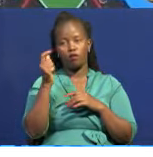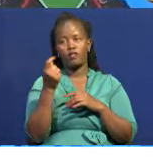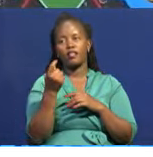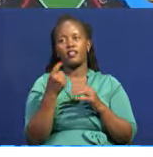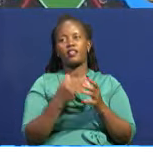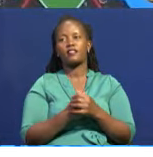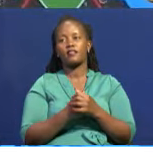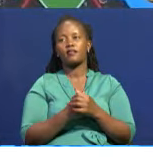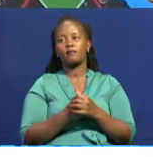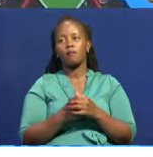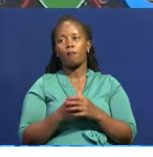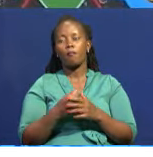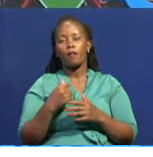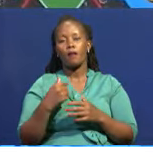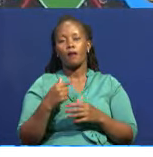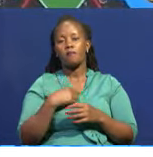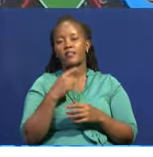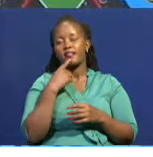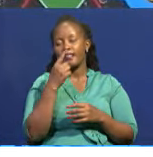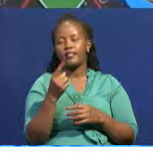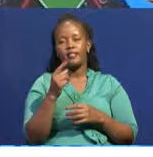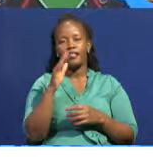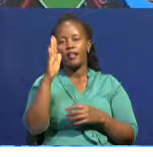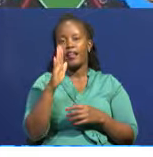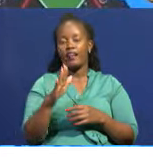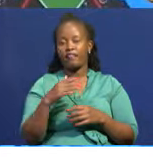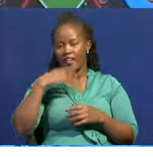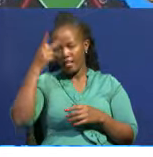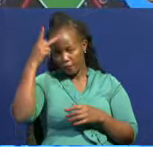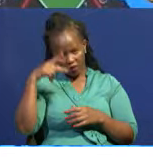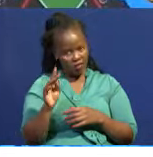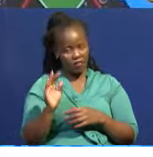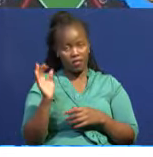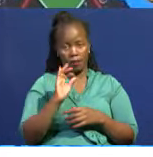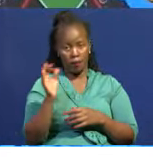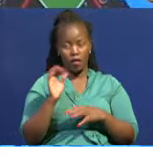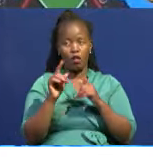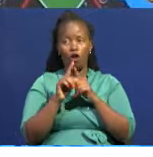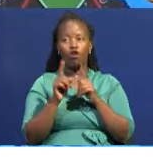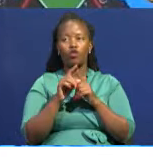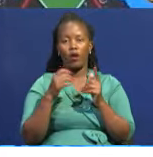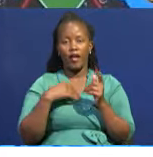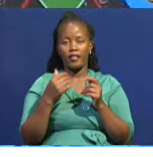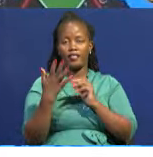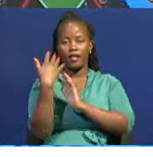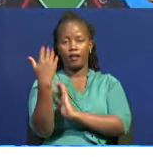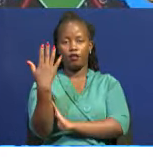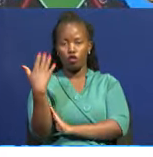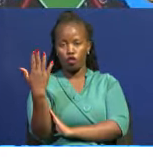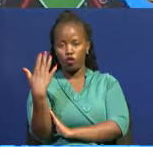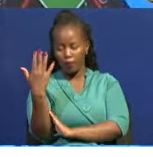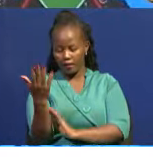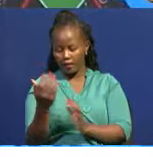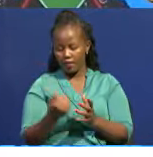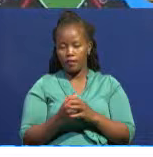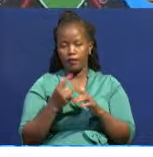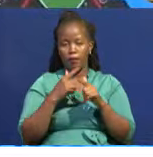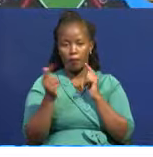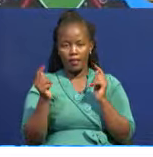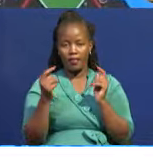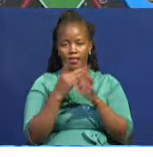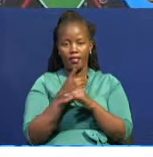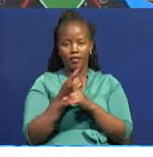I'm not saying that we've never had a policy. We've had it. It was even documented, as you can hear. But the new areas that